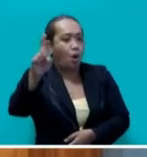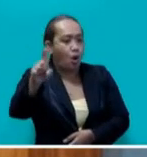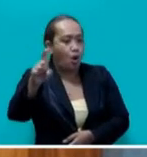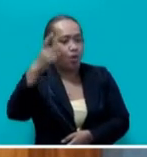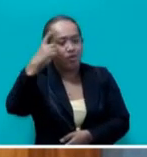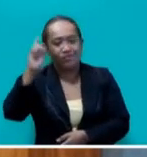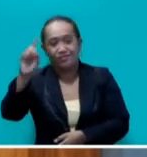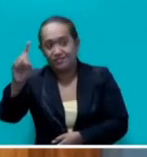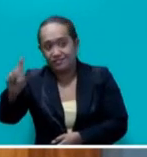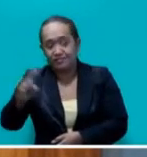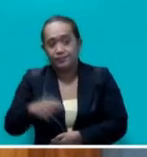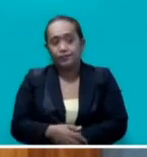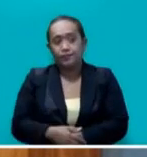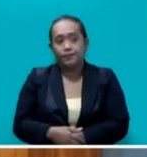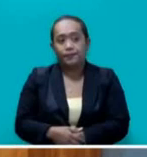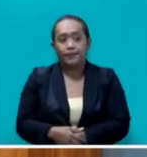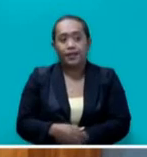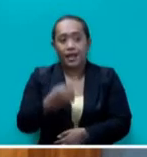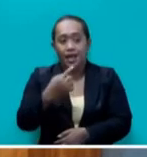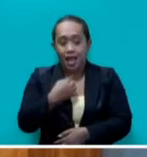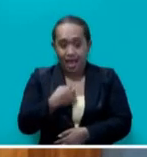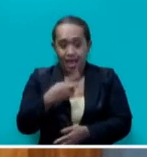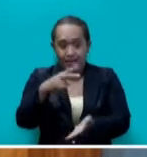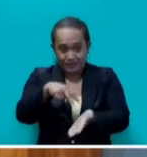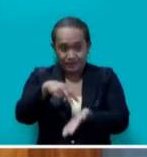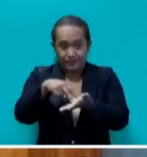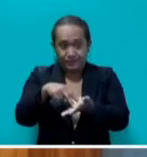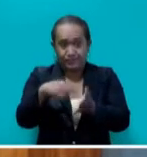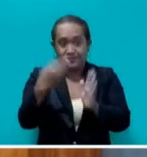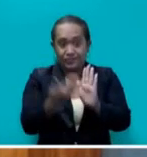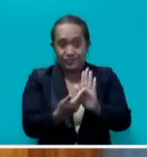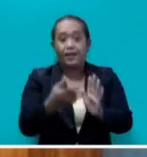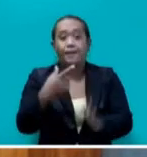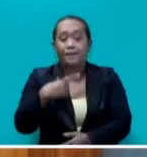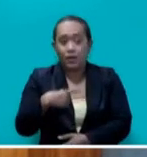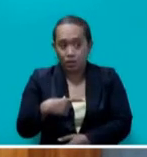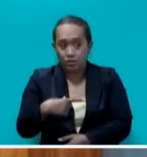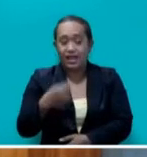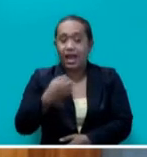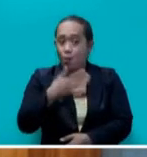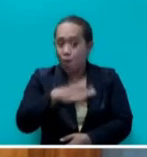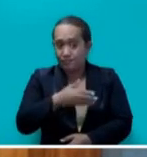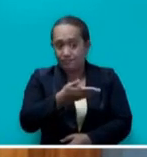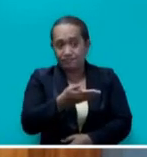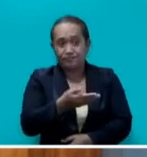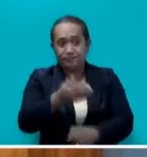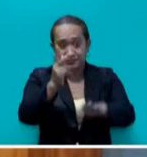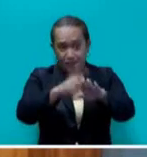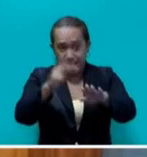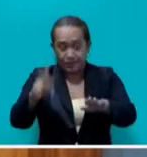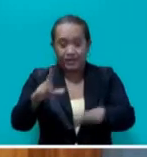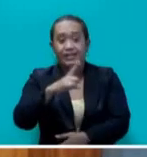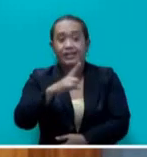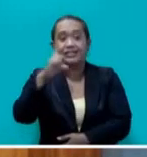each member. Honourable Speaker, I raise this because I want to note in the House that yesterday